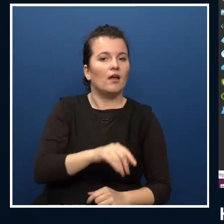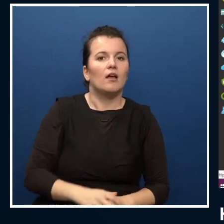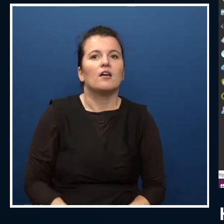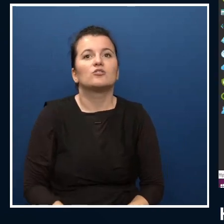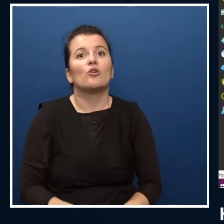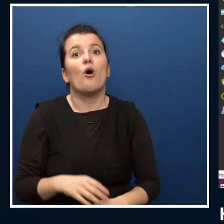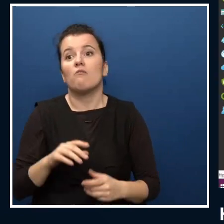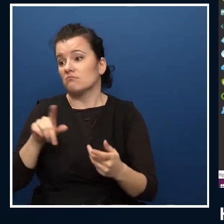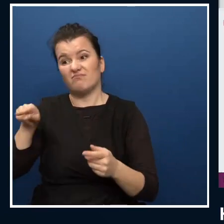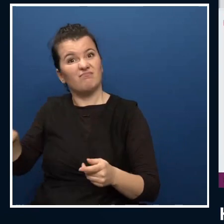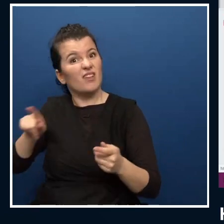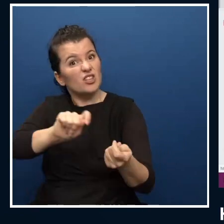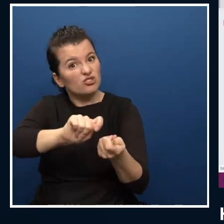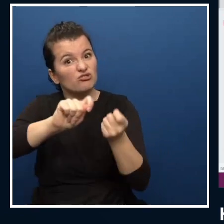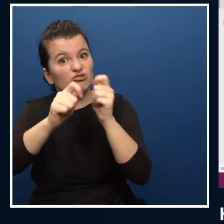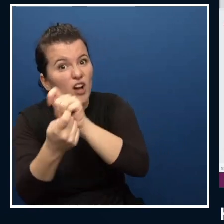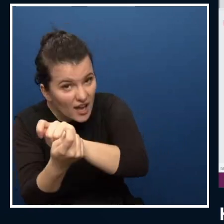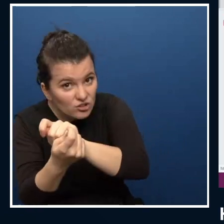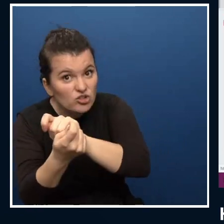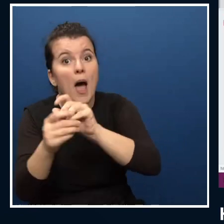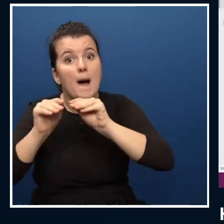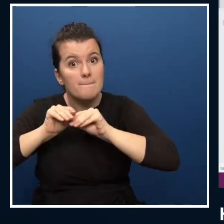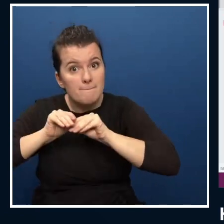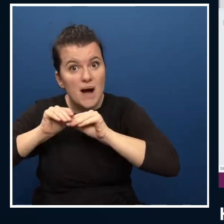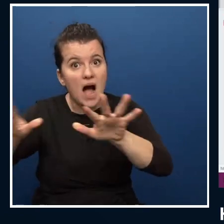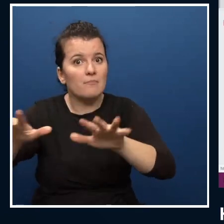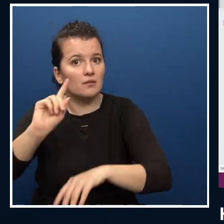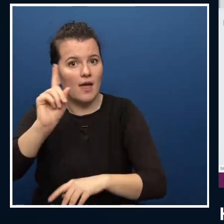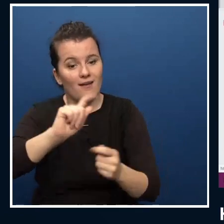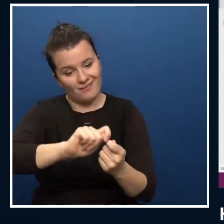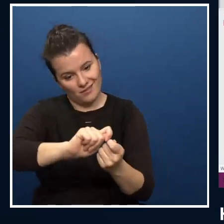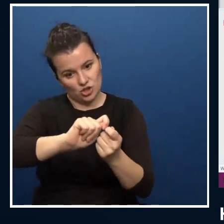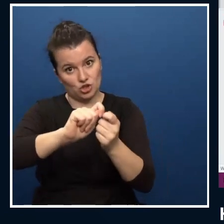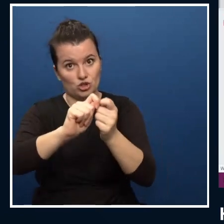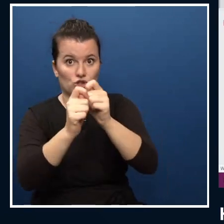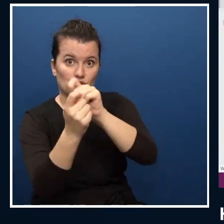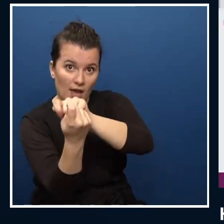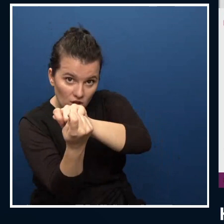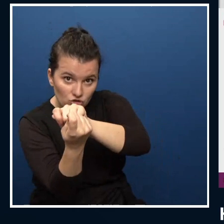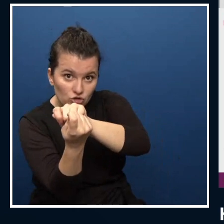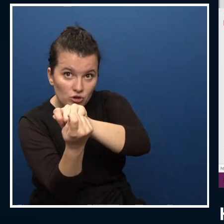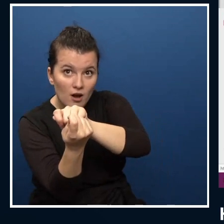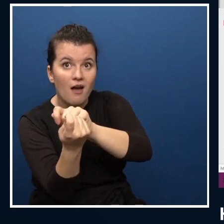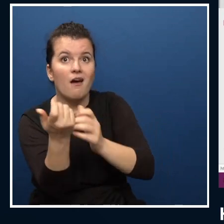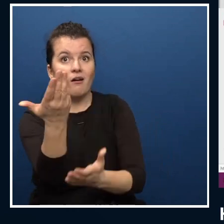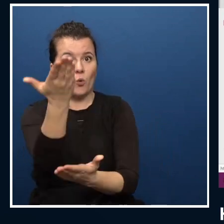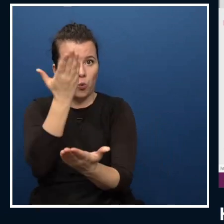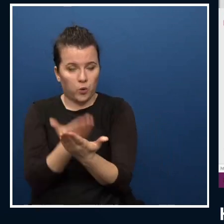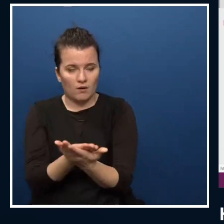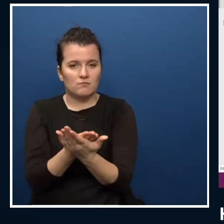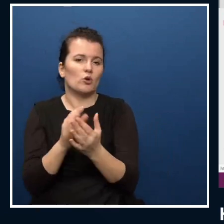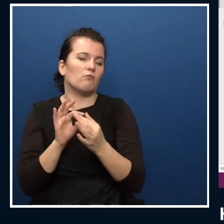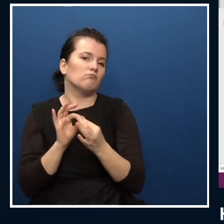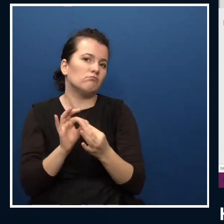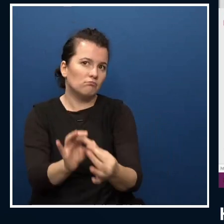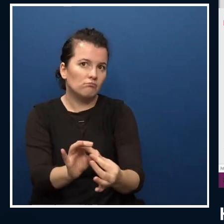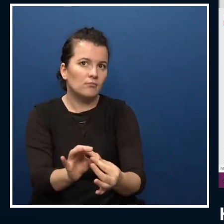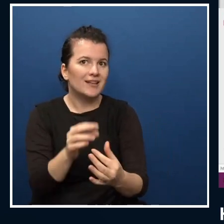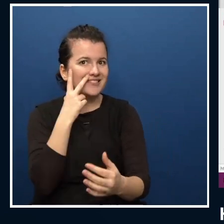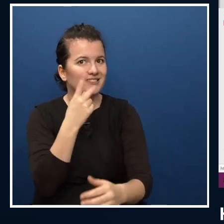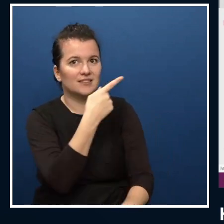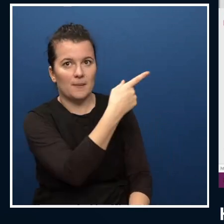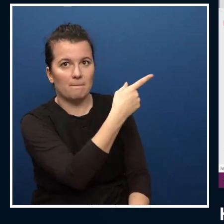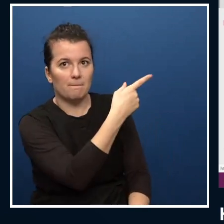a build, which has occurred in a build pipeline. Here's all of my recent pipeline runs,